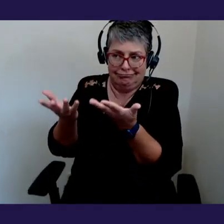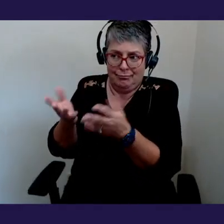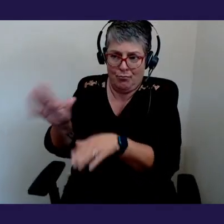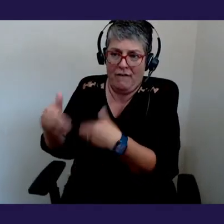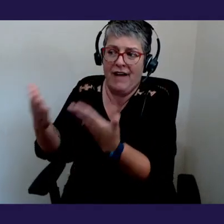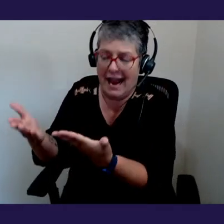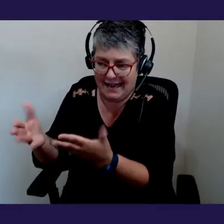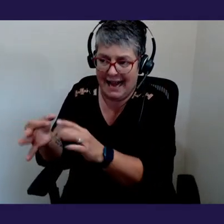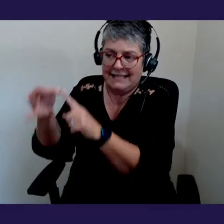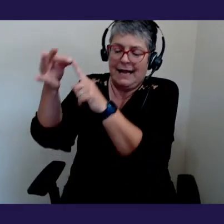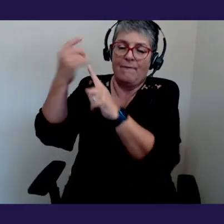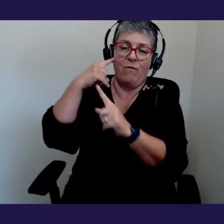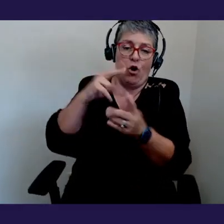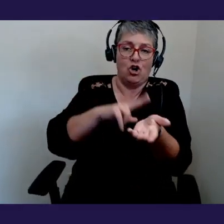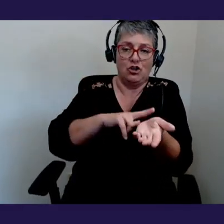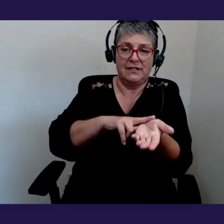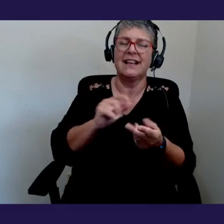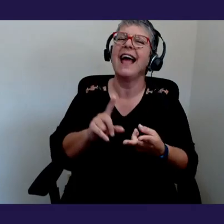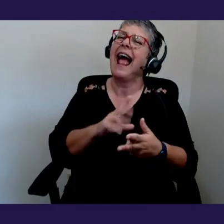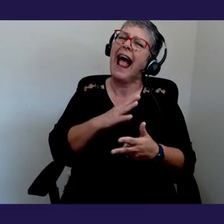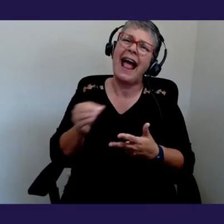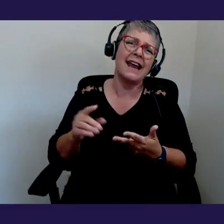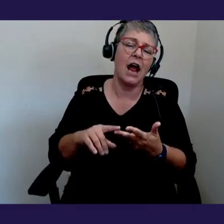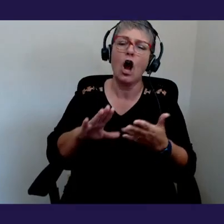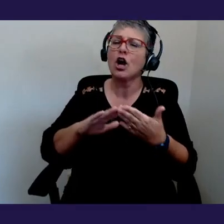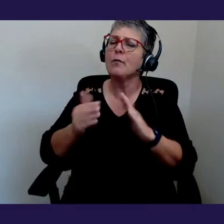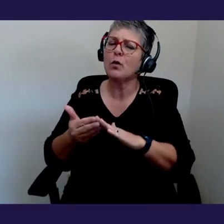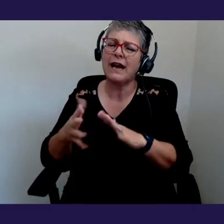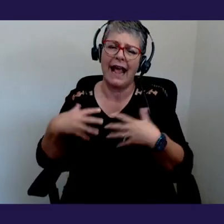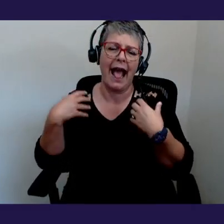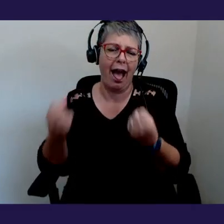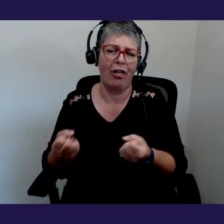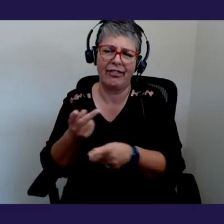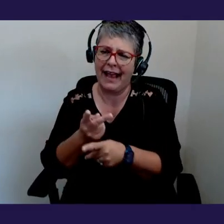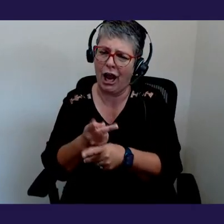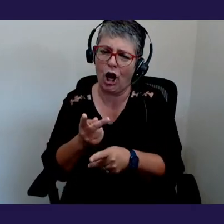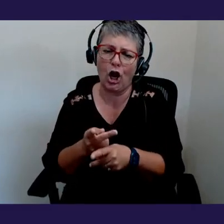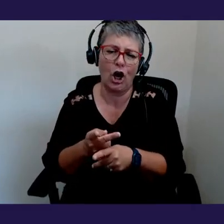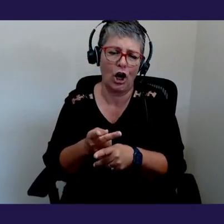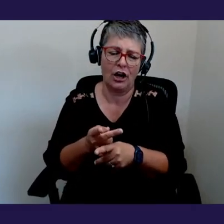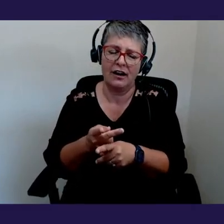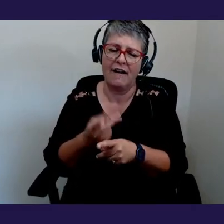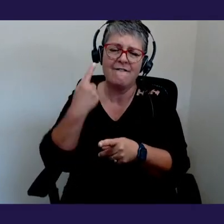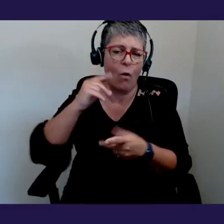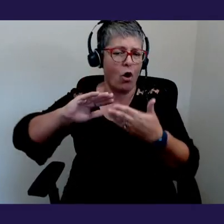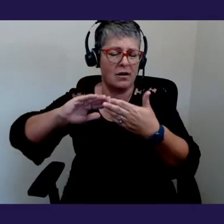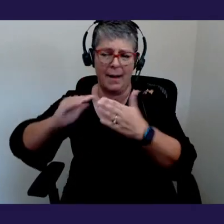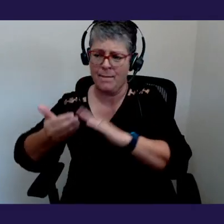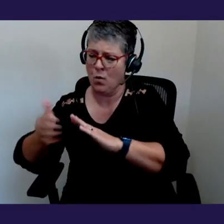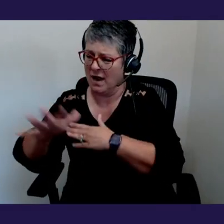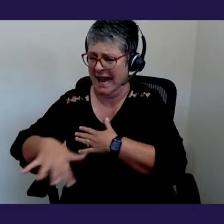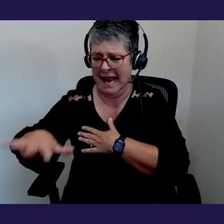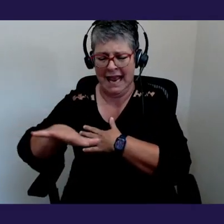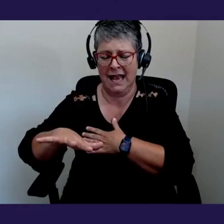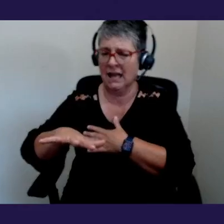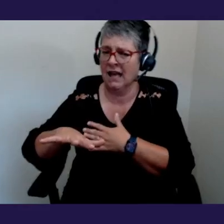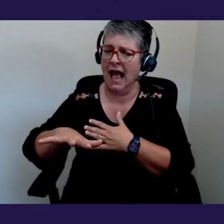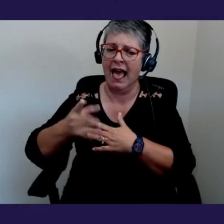community health nurses who are running extensive programs and have vast population and community health reach.